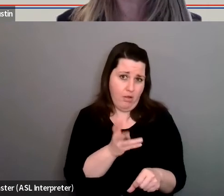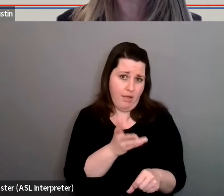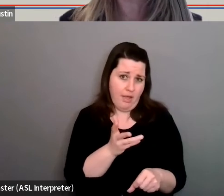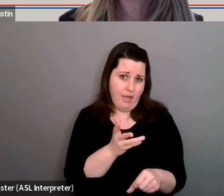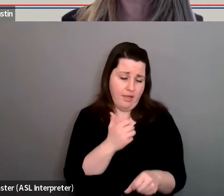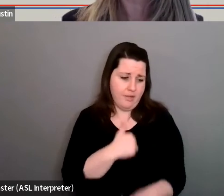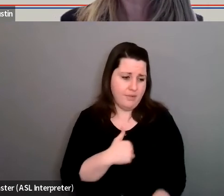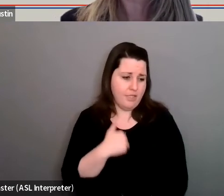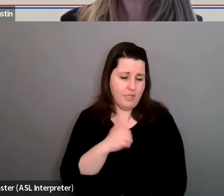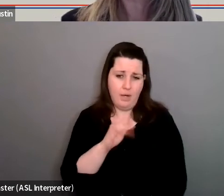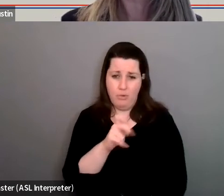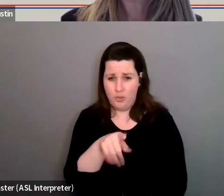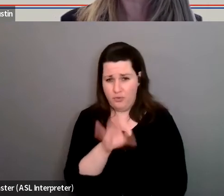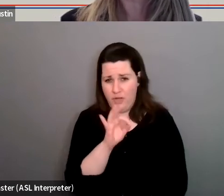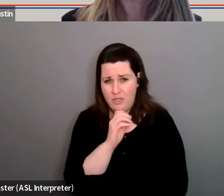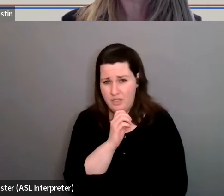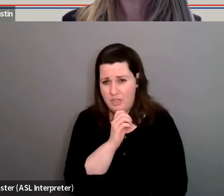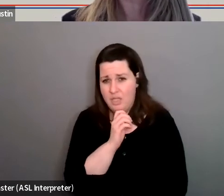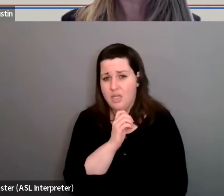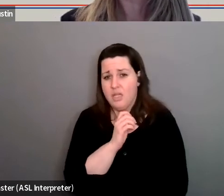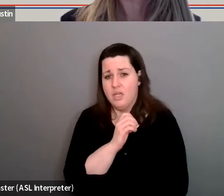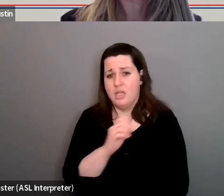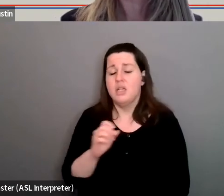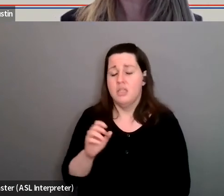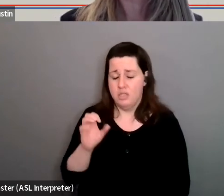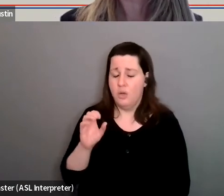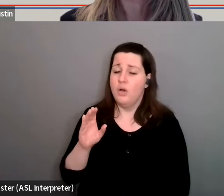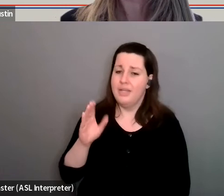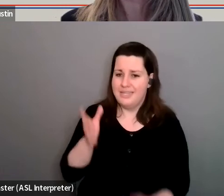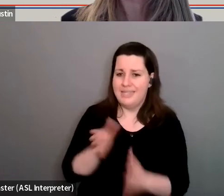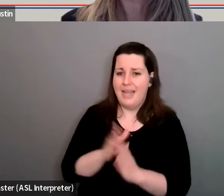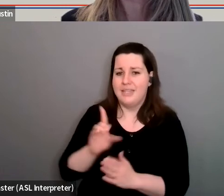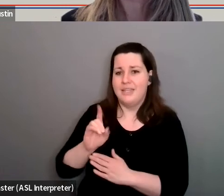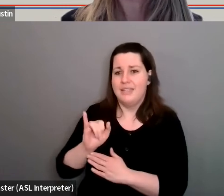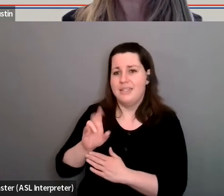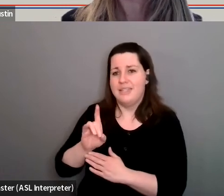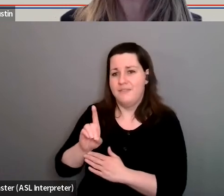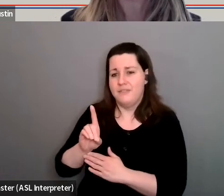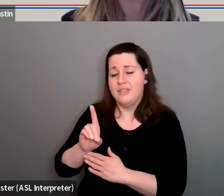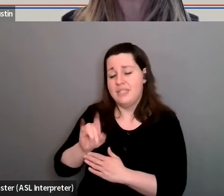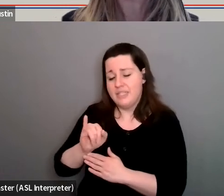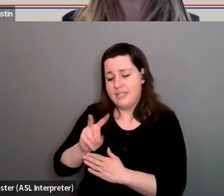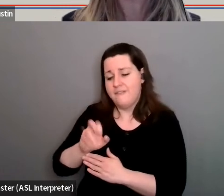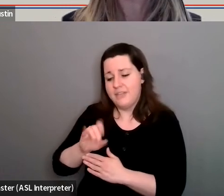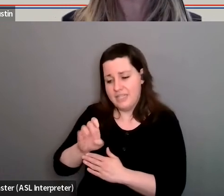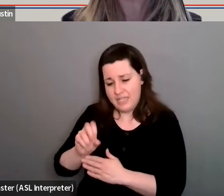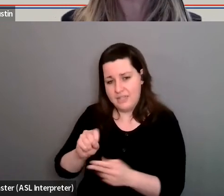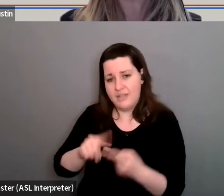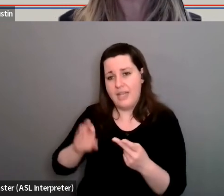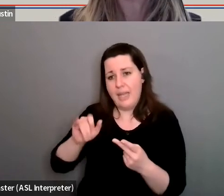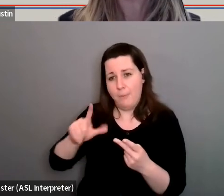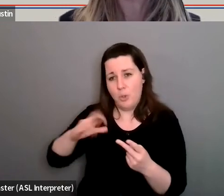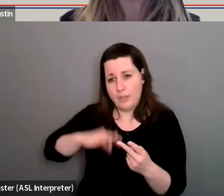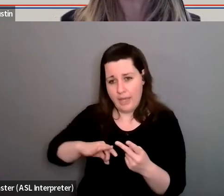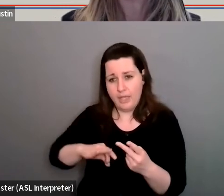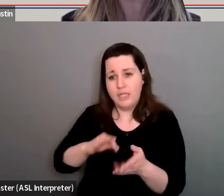apologies, Brooke, I don't know if you found that. Our dividends and capital gains counted for SSI as income. Not if you used it